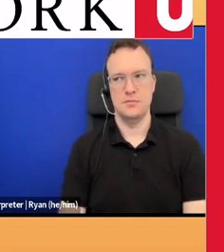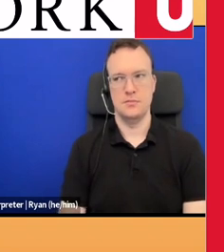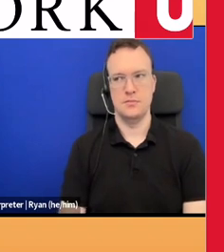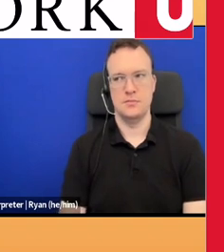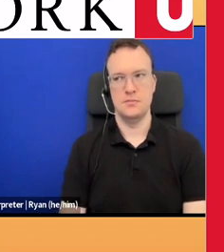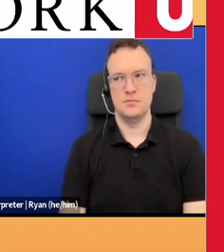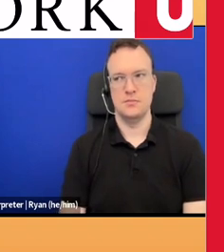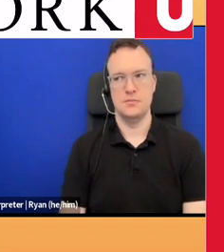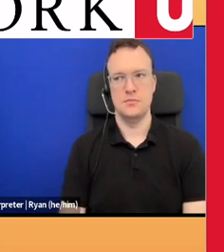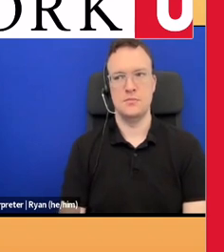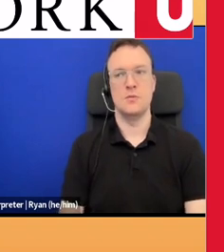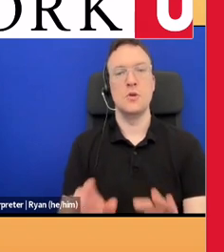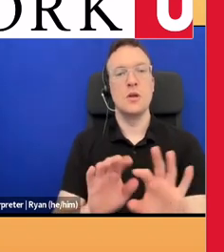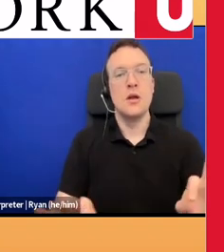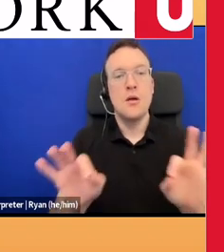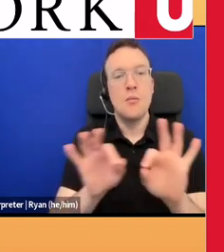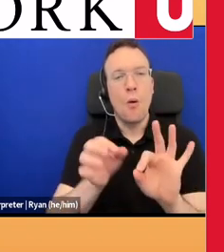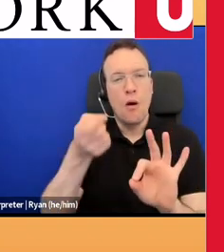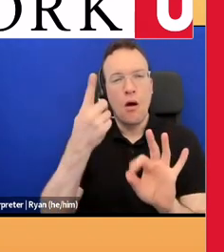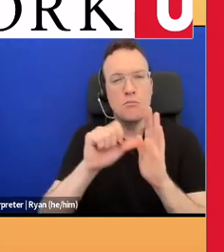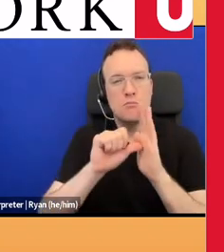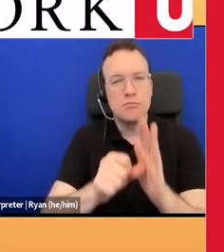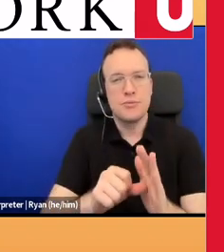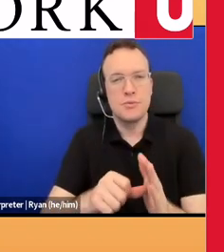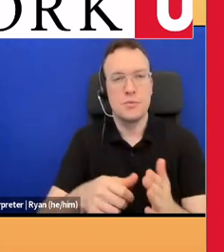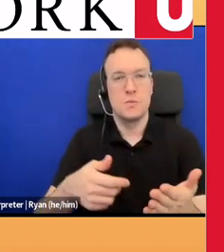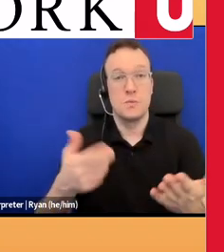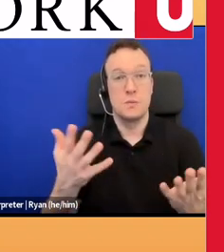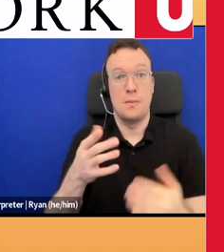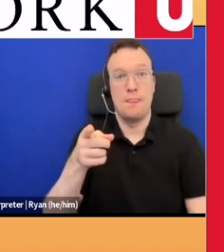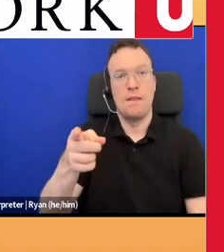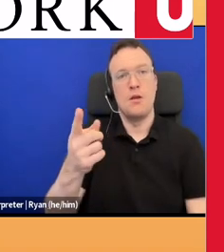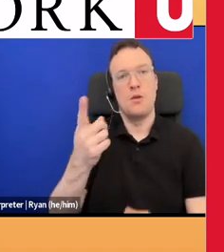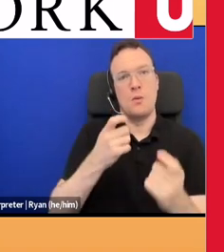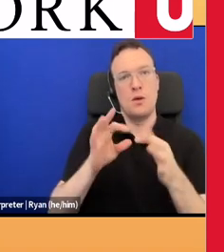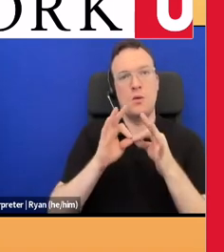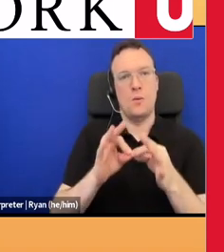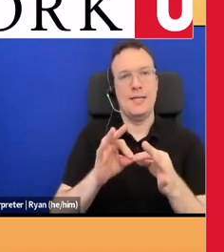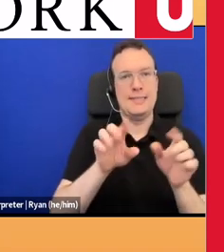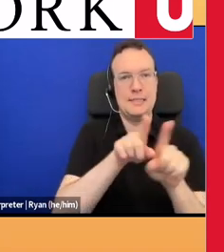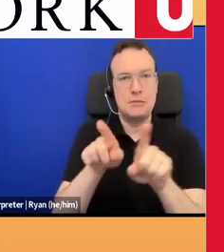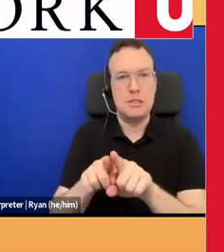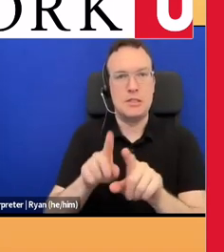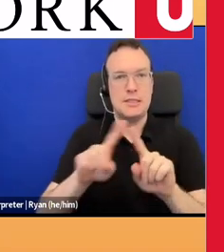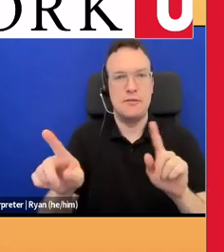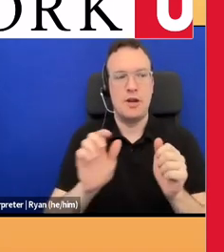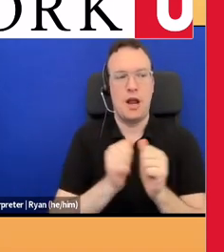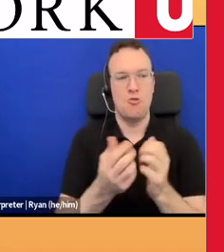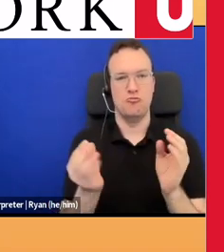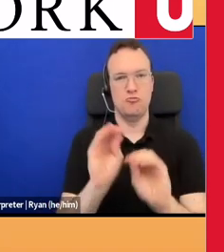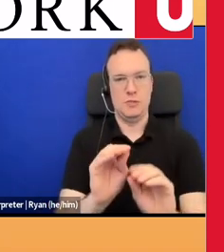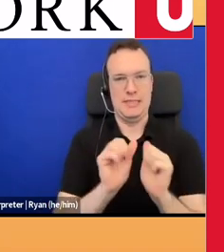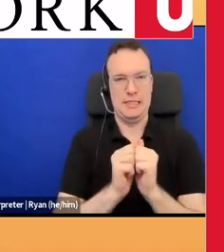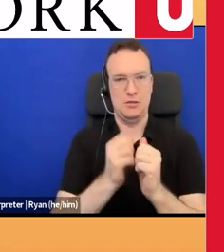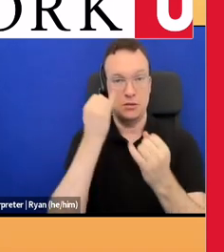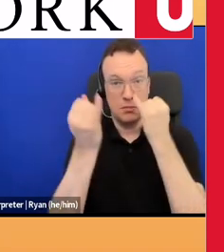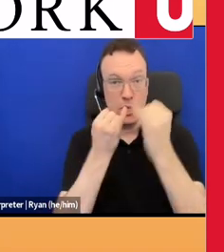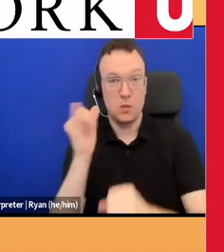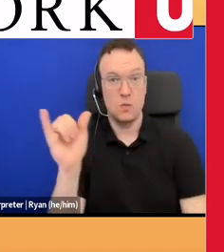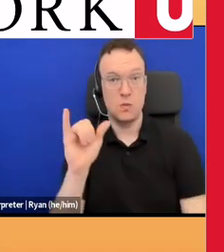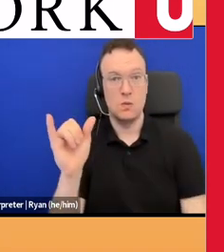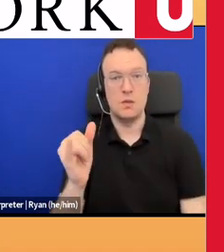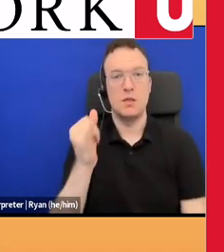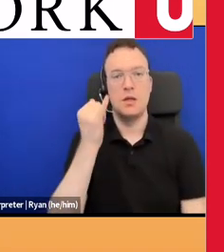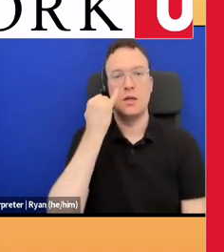What is important to underscore is that the question of how similarities and differences are constituted and imagined, whether